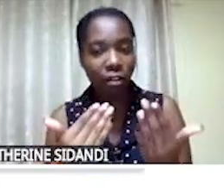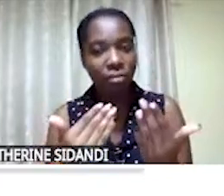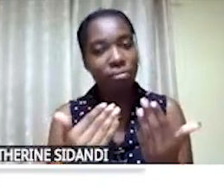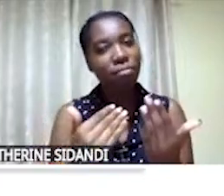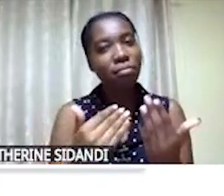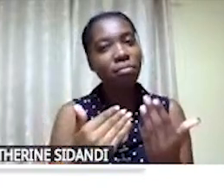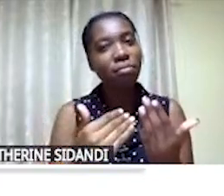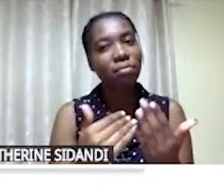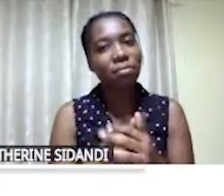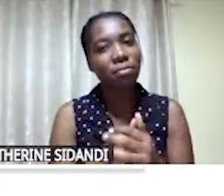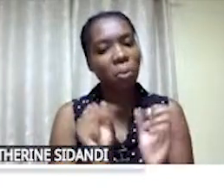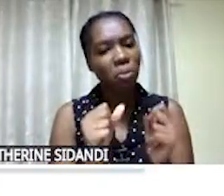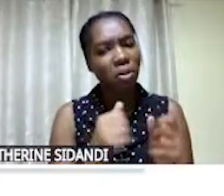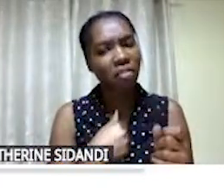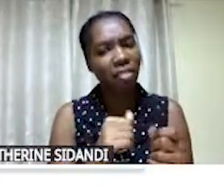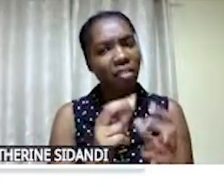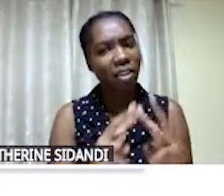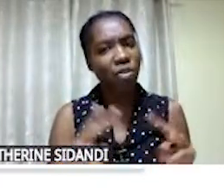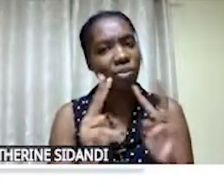some other variables?